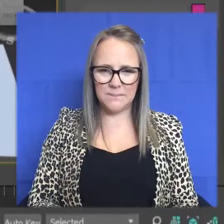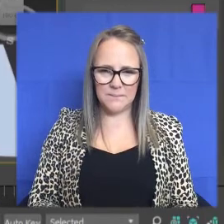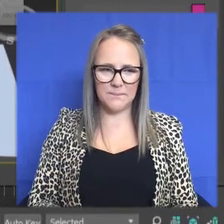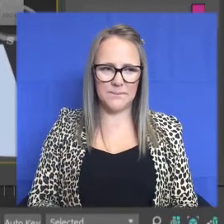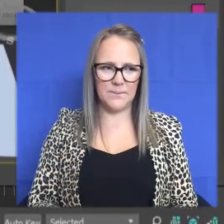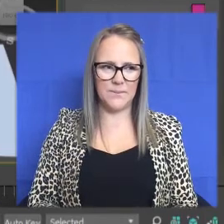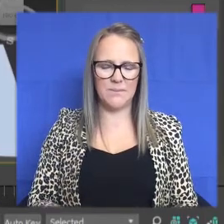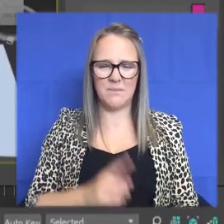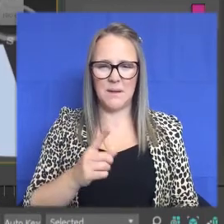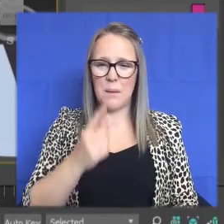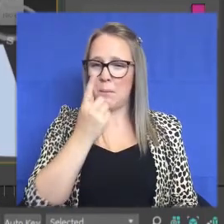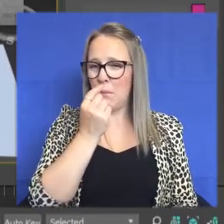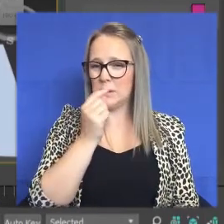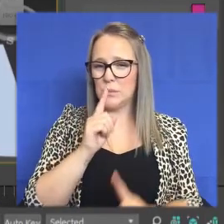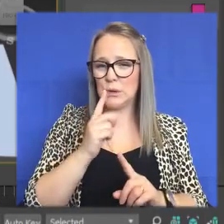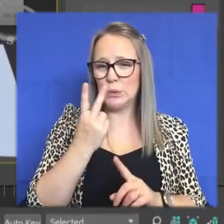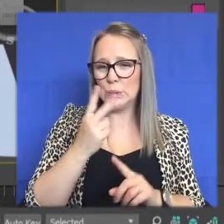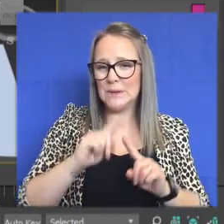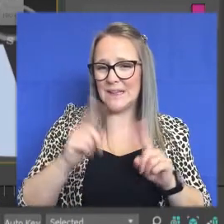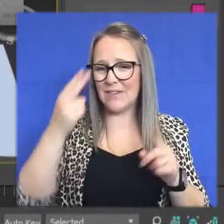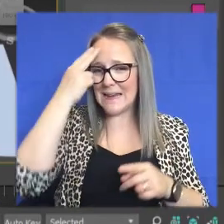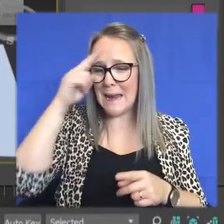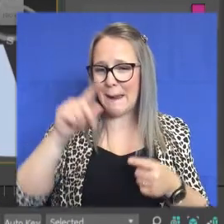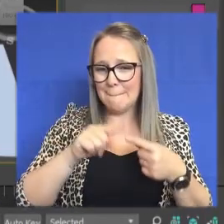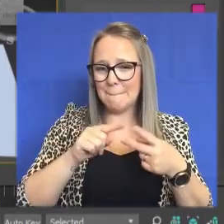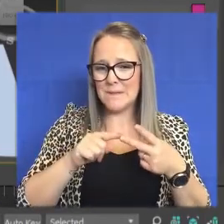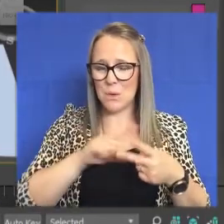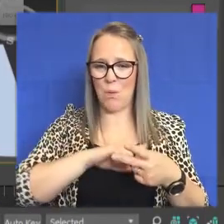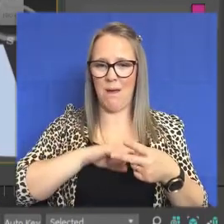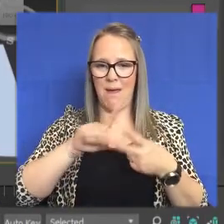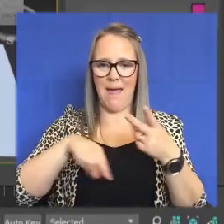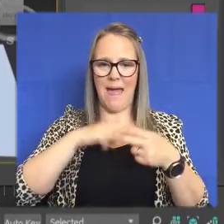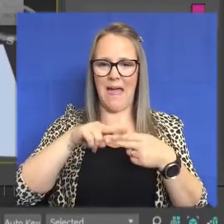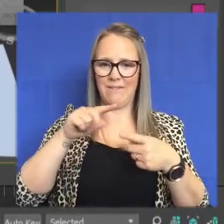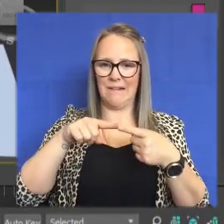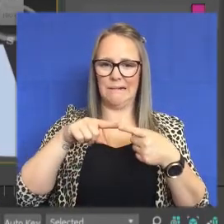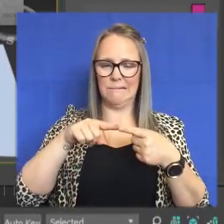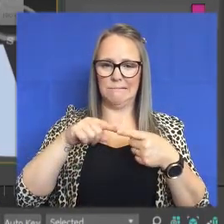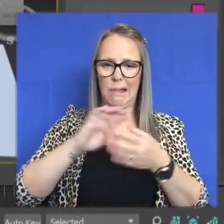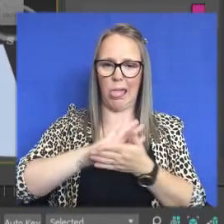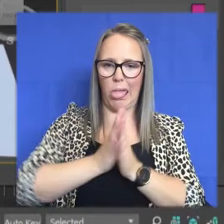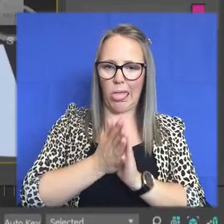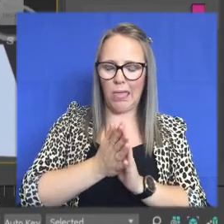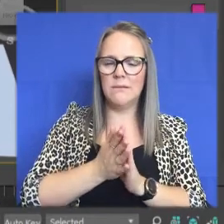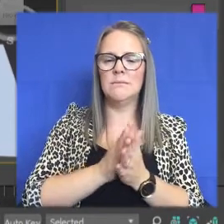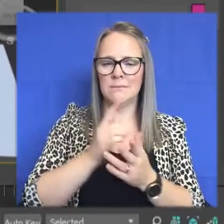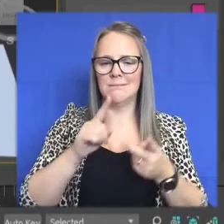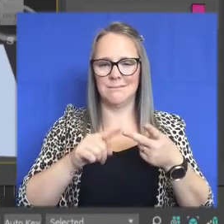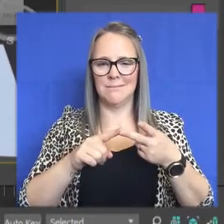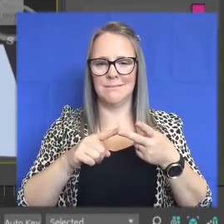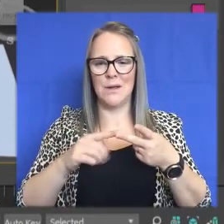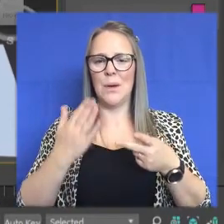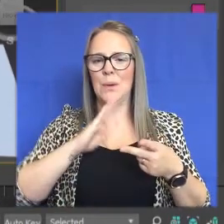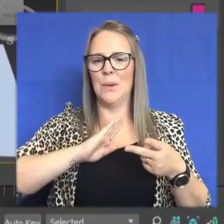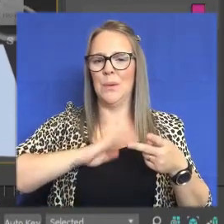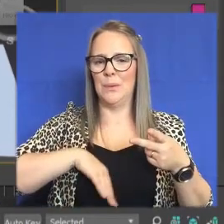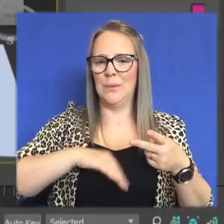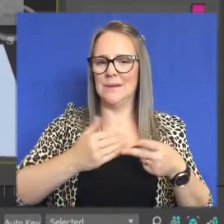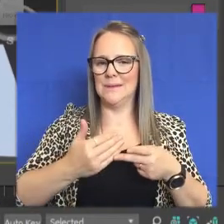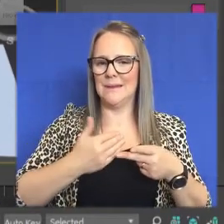file as 2 or 3 different names, so that if anything goes wrong, you can go back to an earlier version